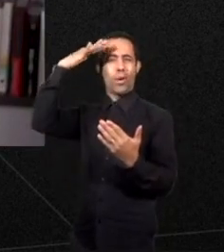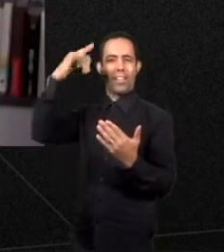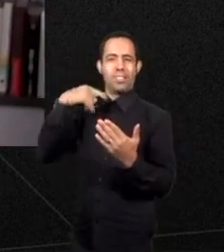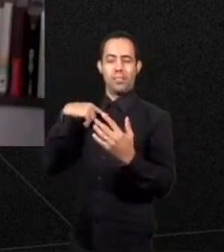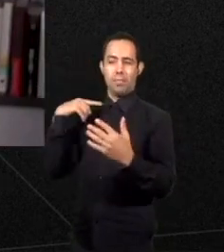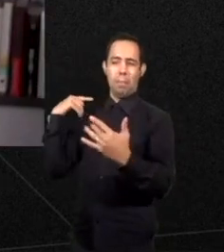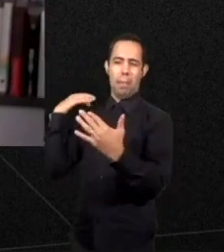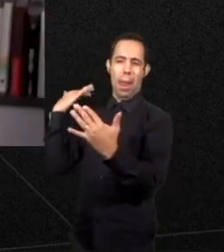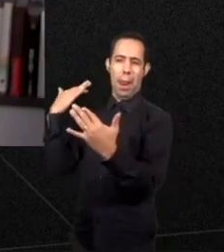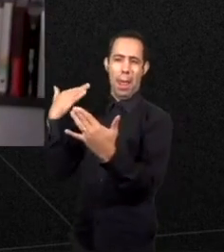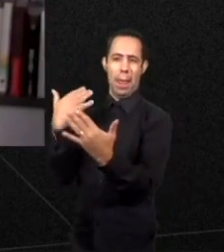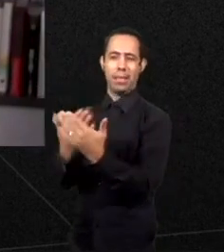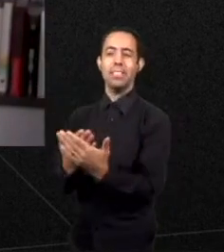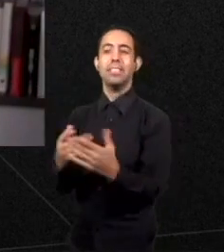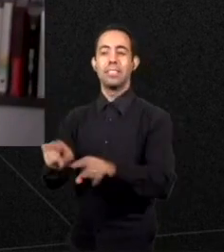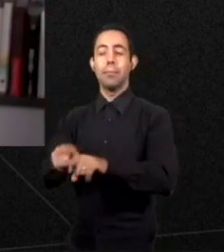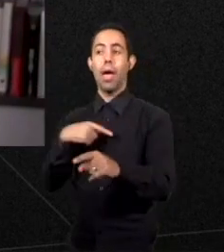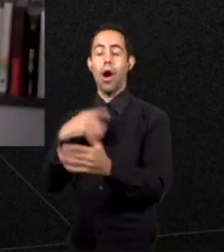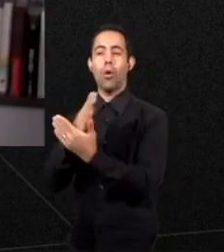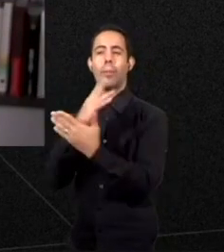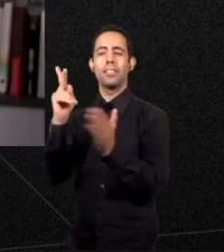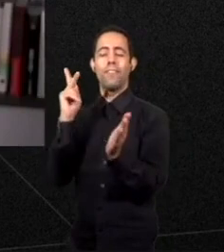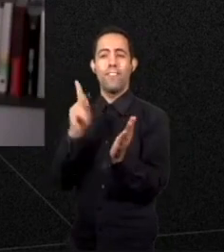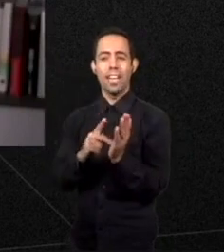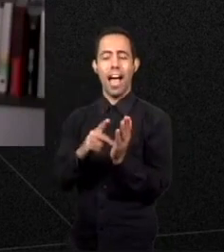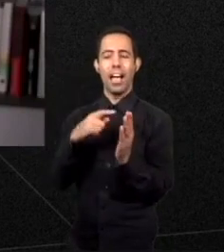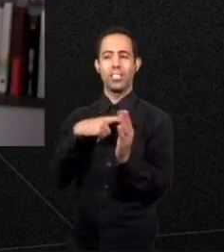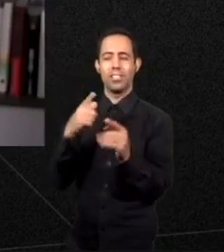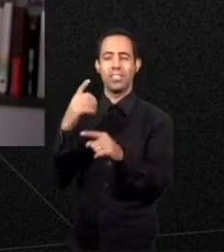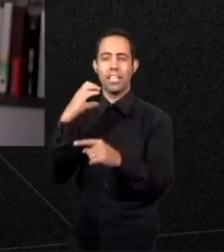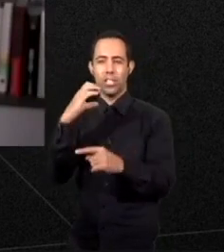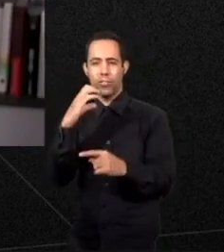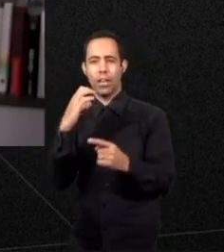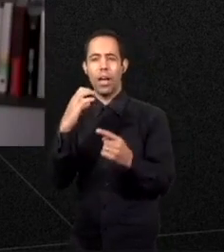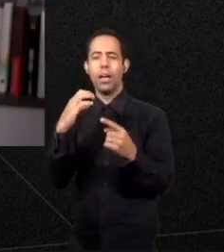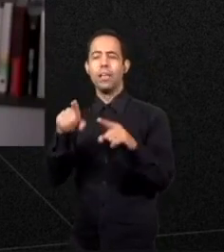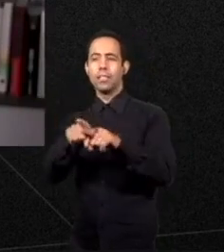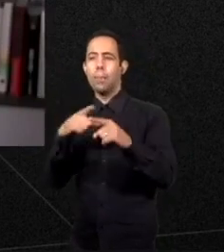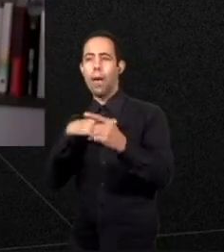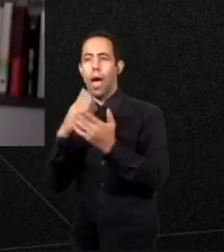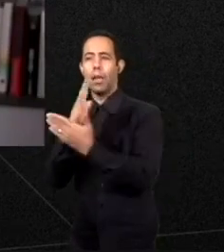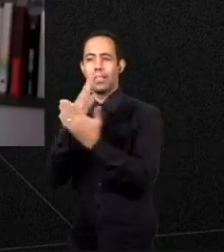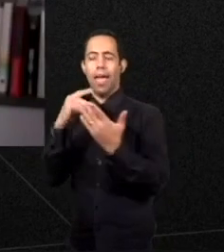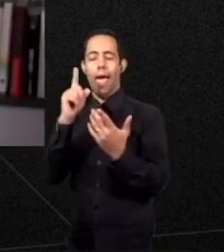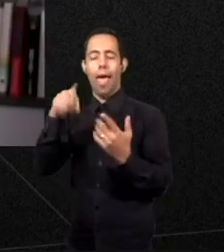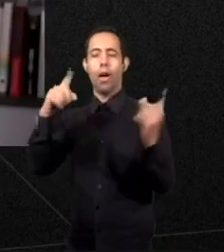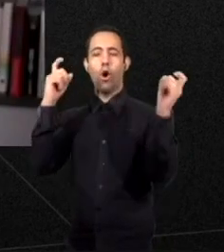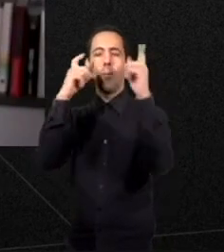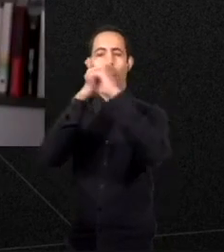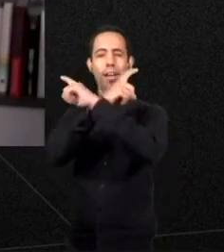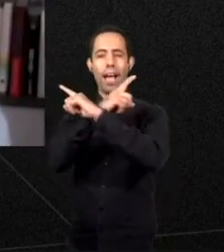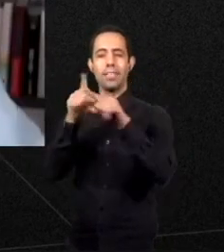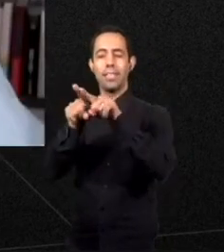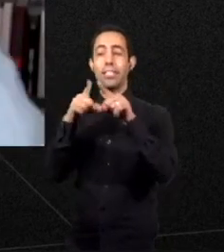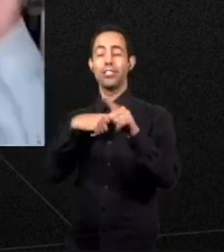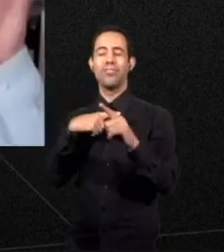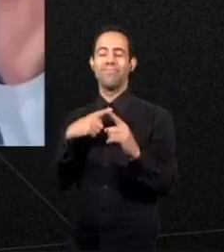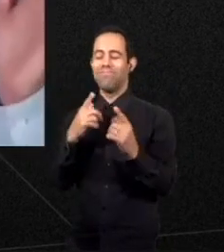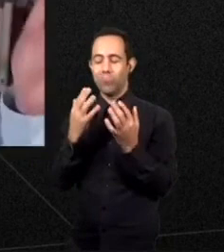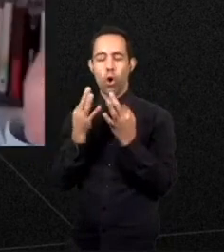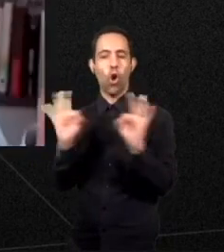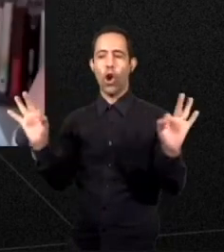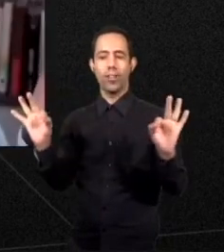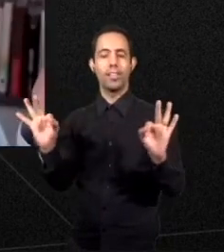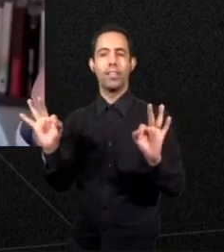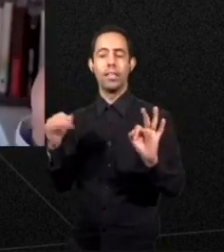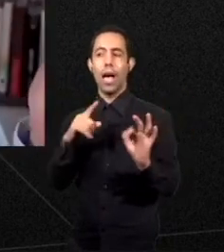truth. The truth is often complicated and painful. People often don't want to hear the